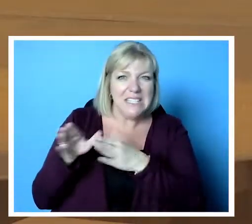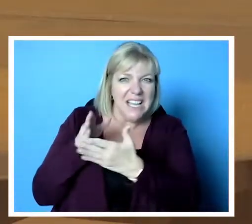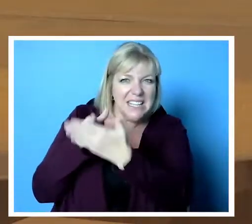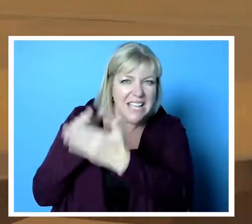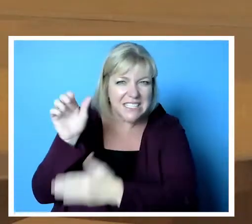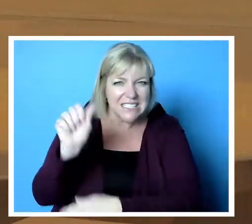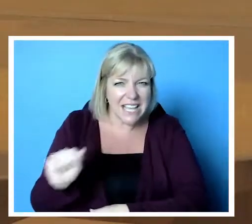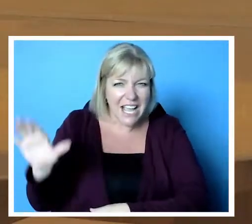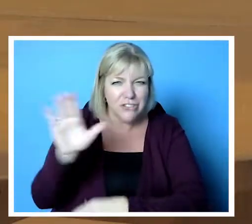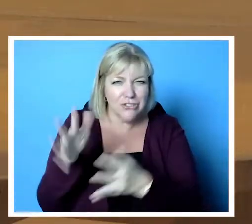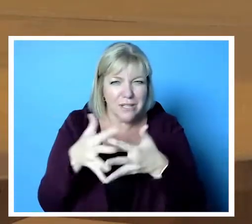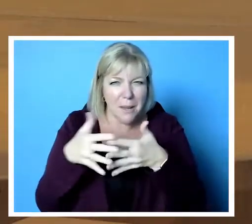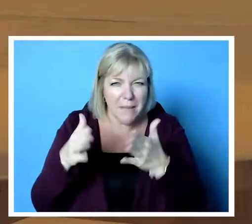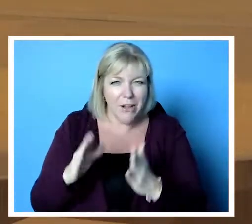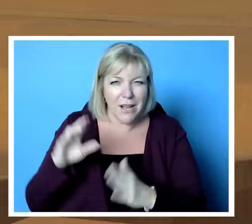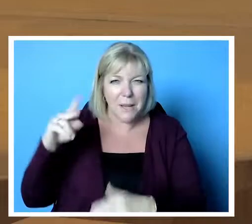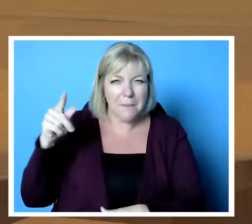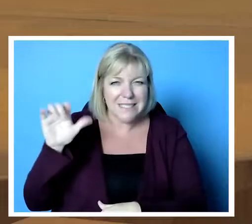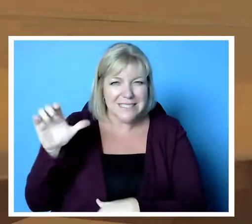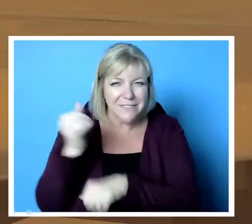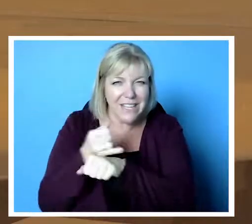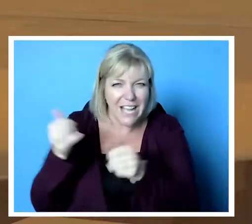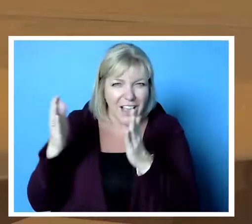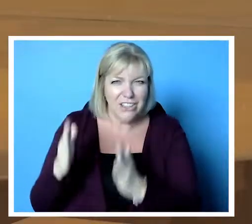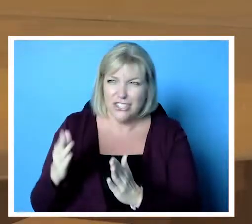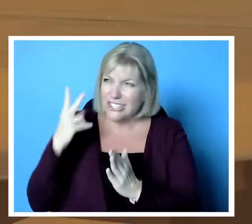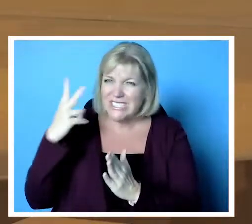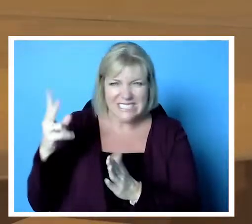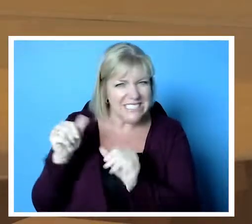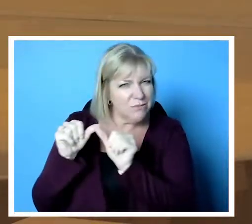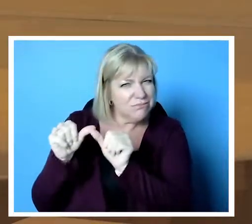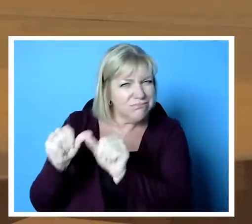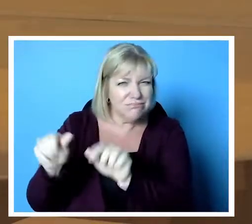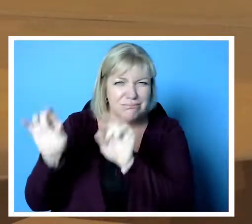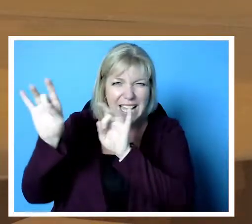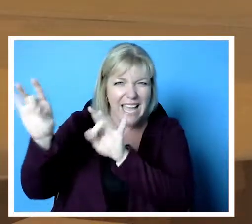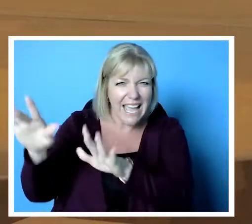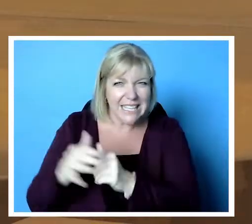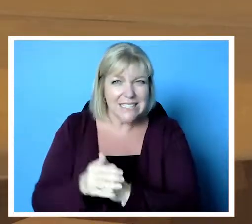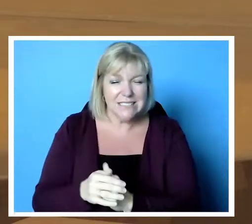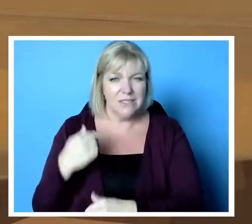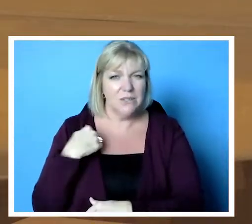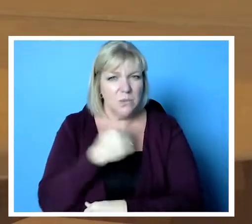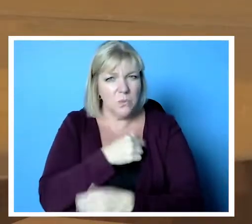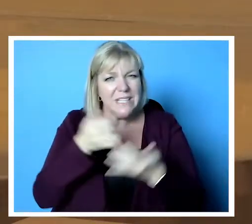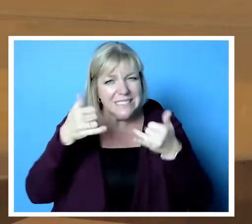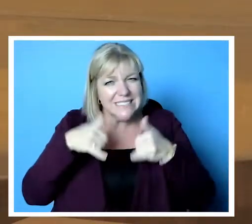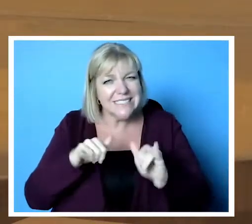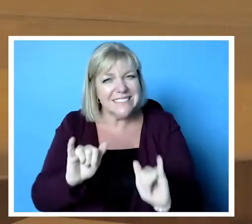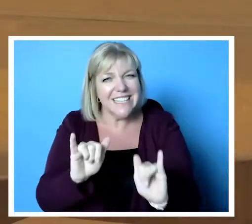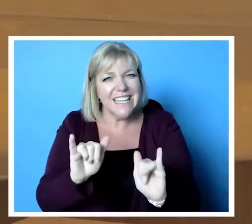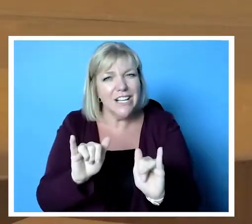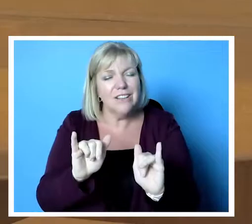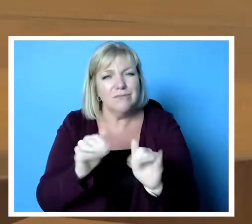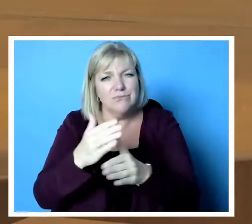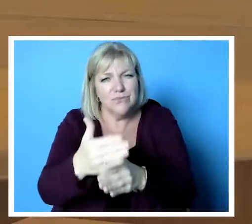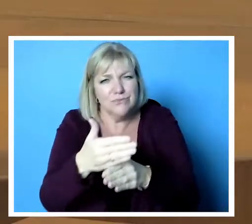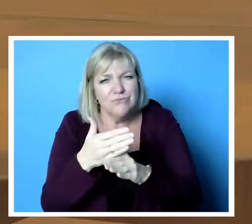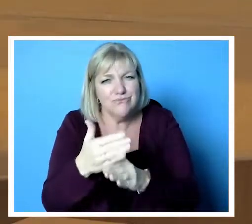Islander communities continue, we wish each other the peace of Christ, knowing that this